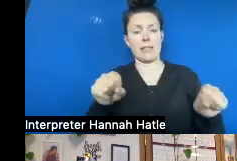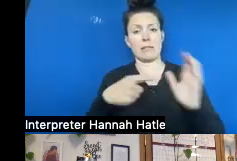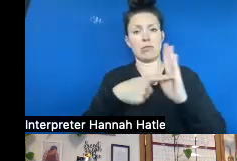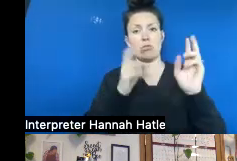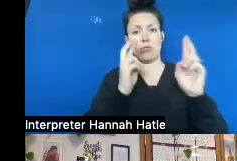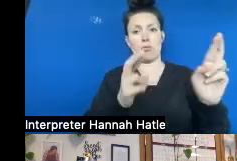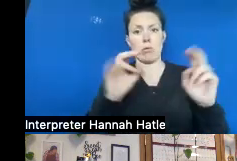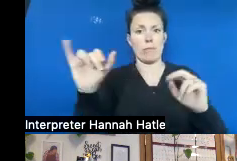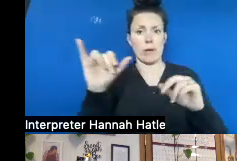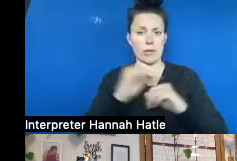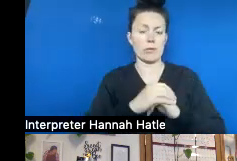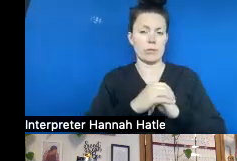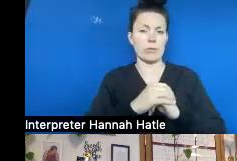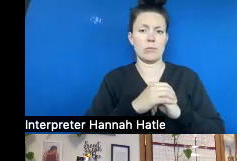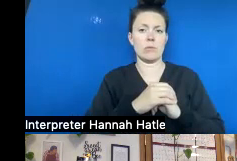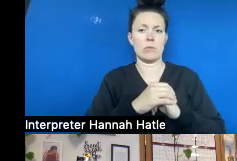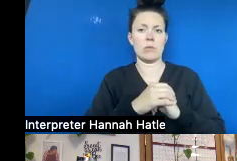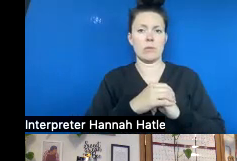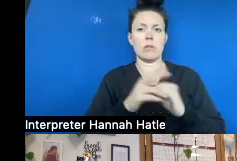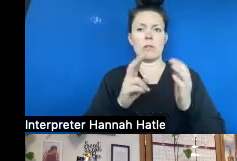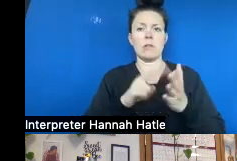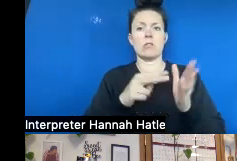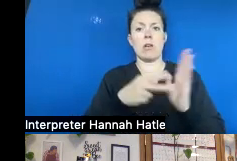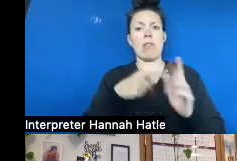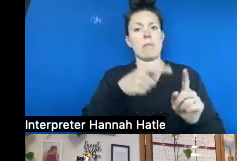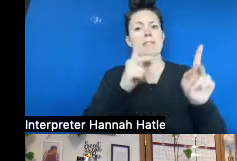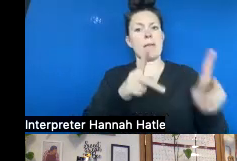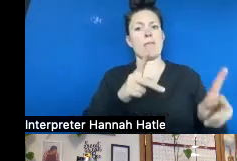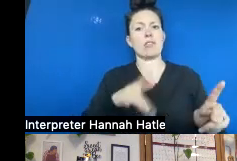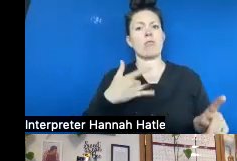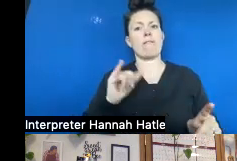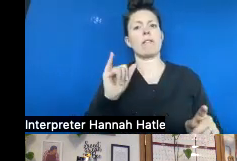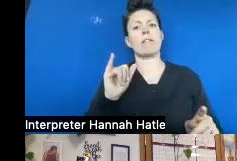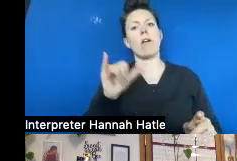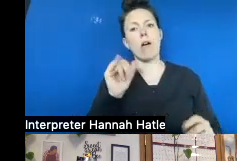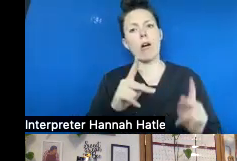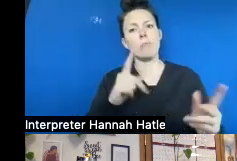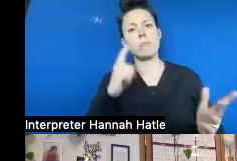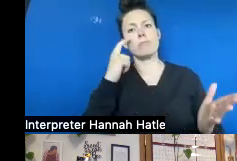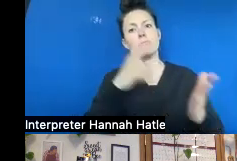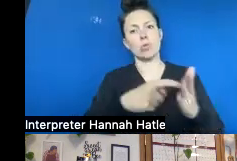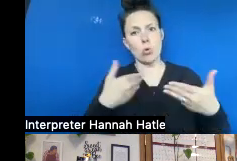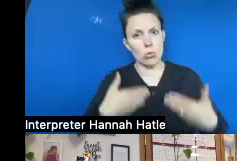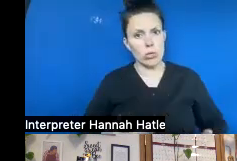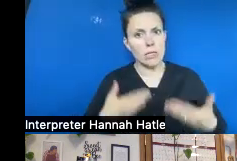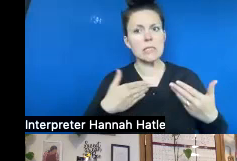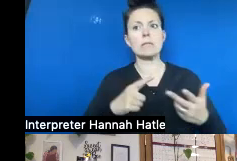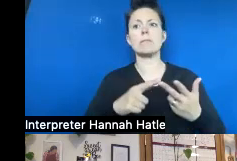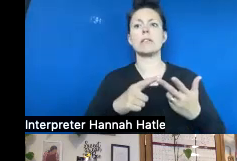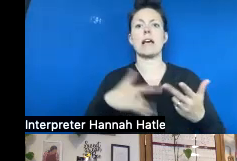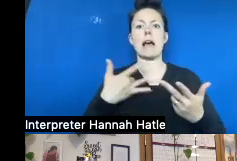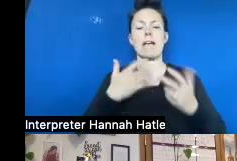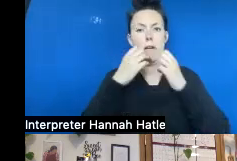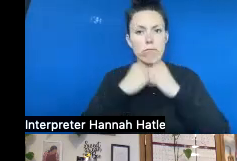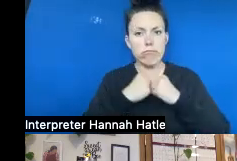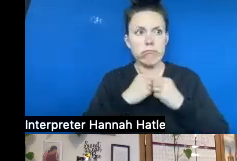go a long way in having them feel seen and know that they matter, and that somebody's gonna go to bat for